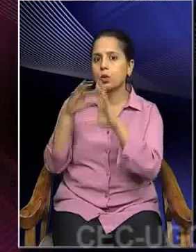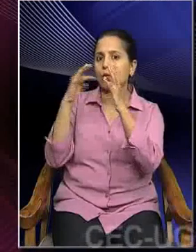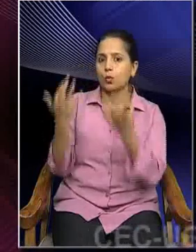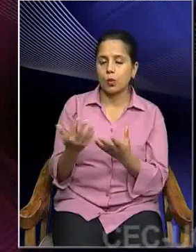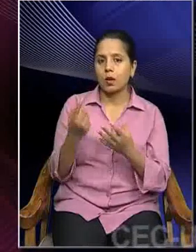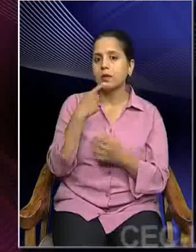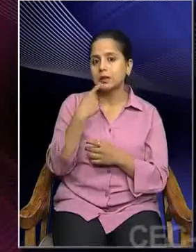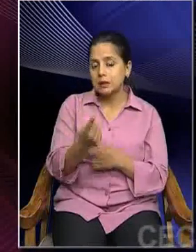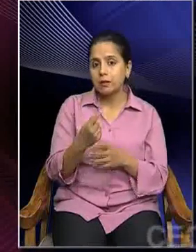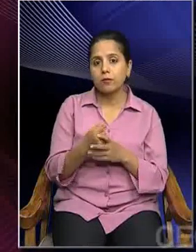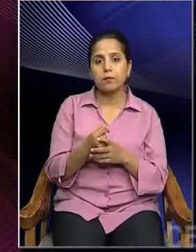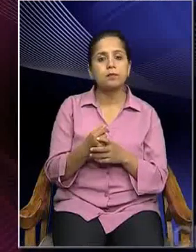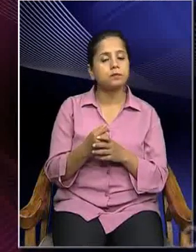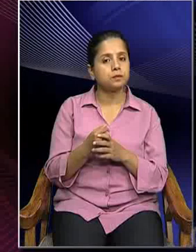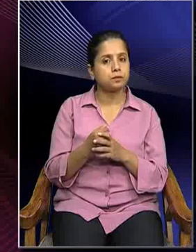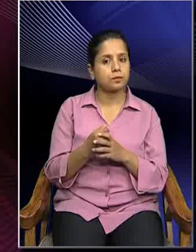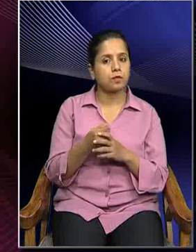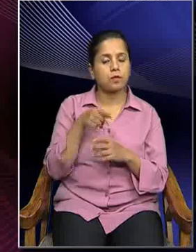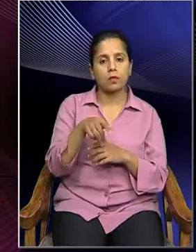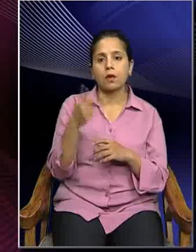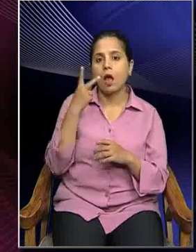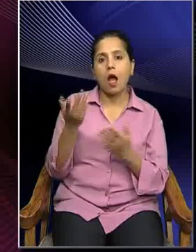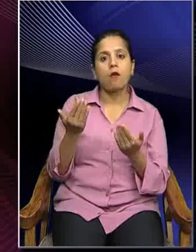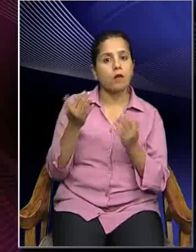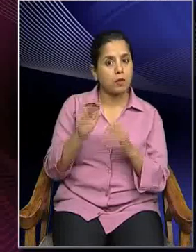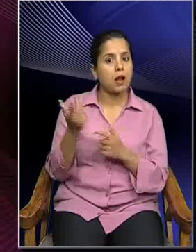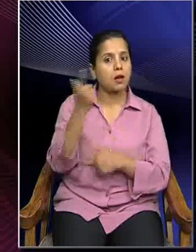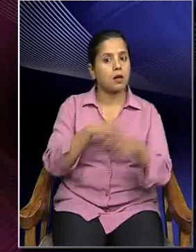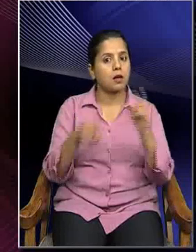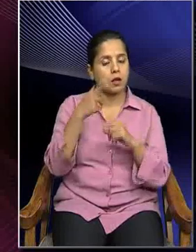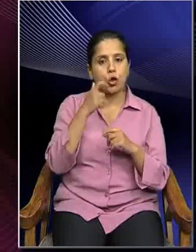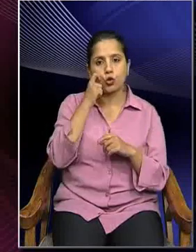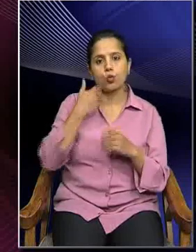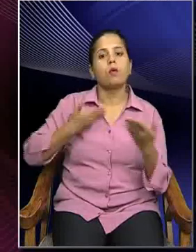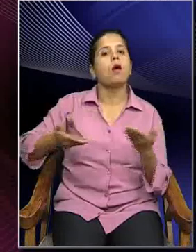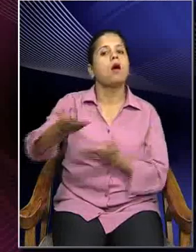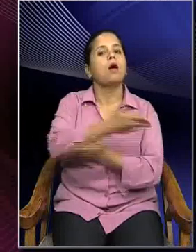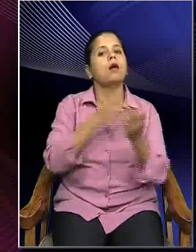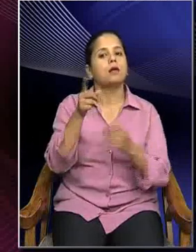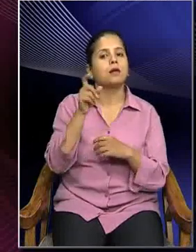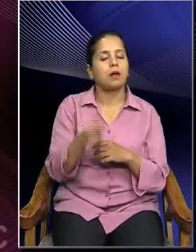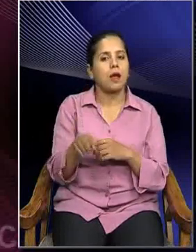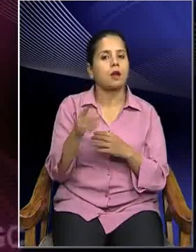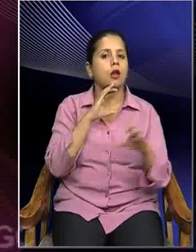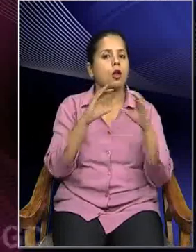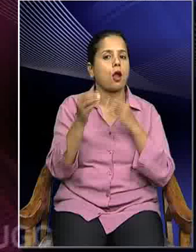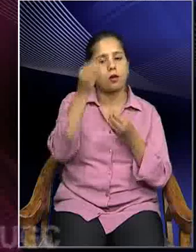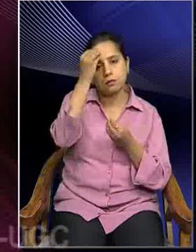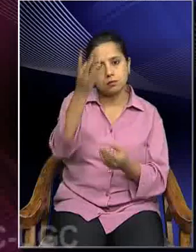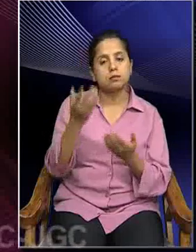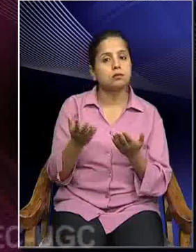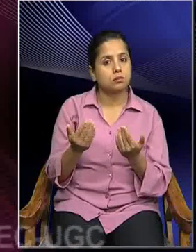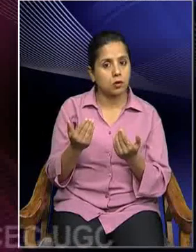is the availability of language among humans who could then communicate,